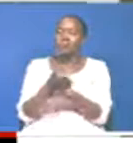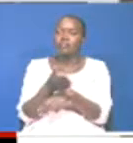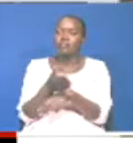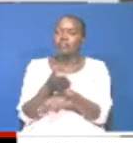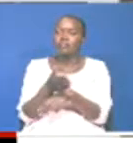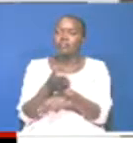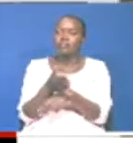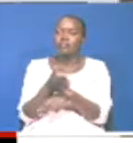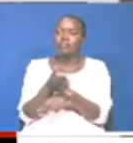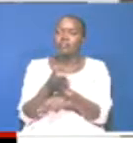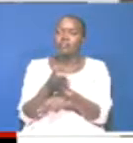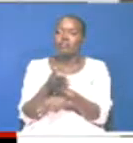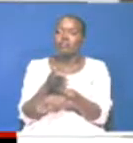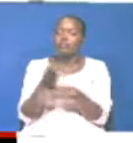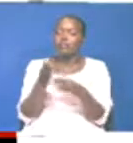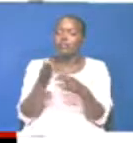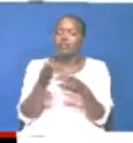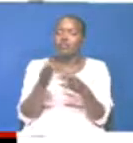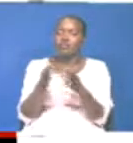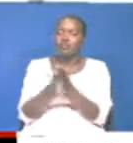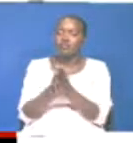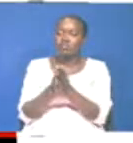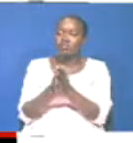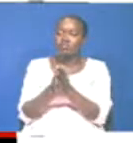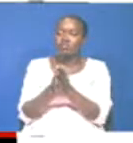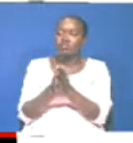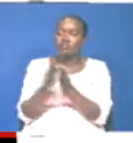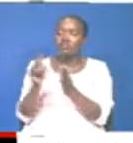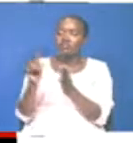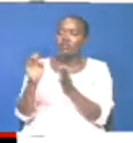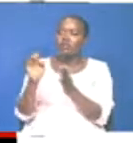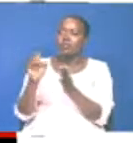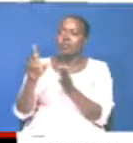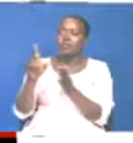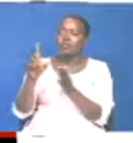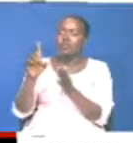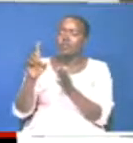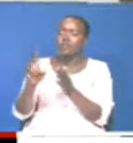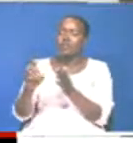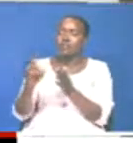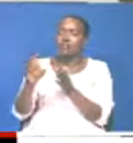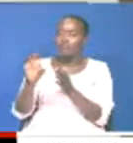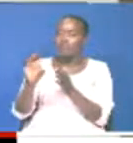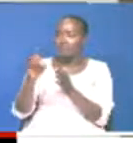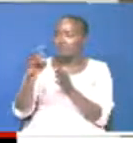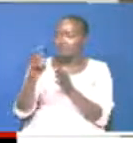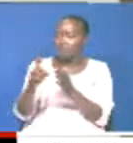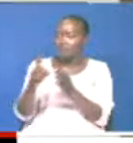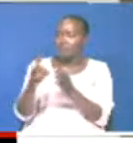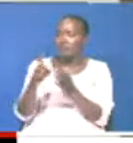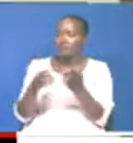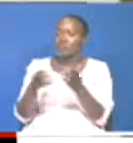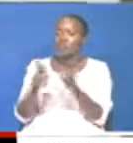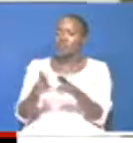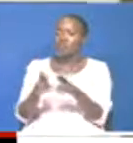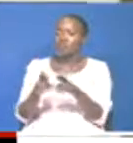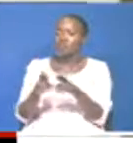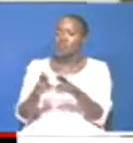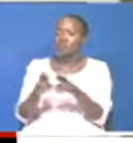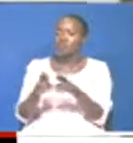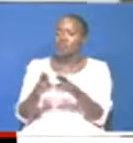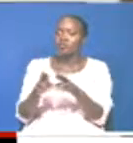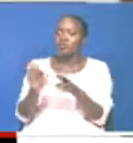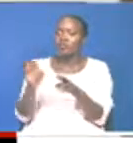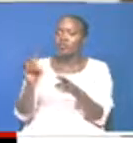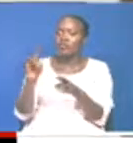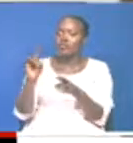was it through telex or something? Yeah, there was telex, there was kind of like telex. Mm-hmm. So what happened actually, you know, like we had editors and the